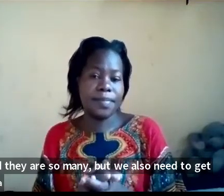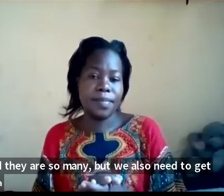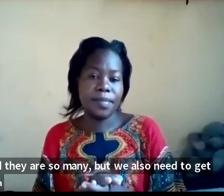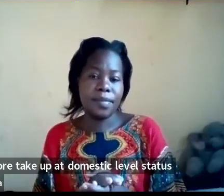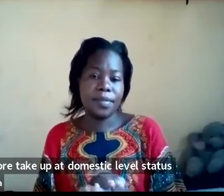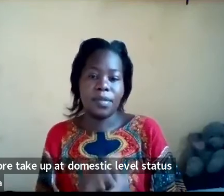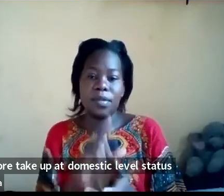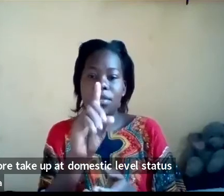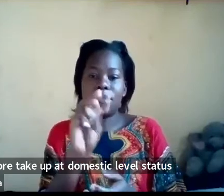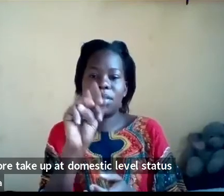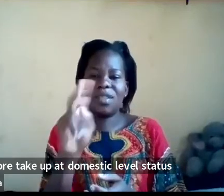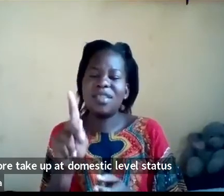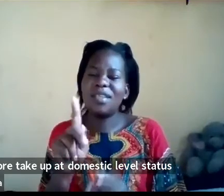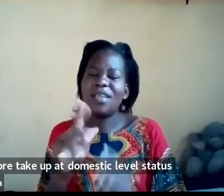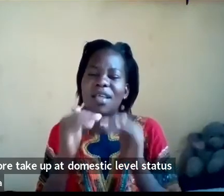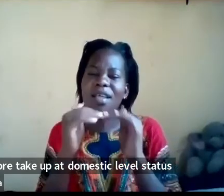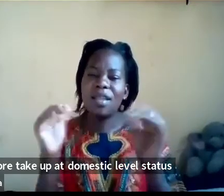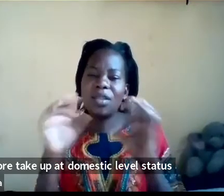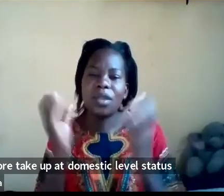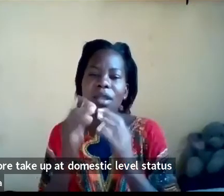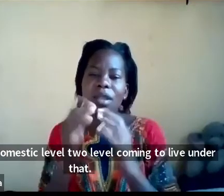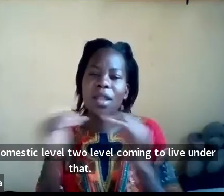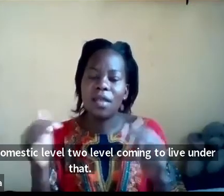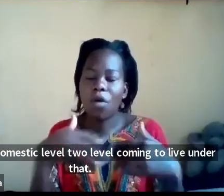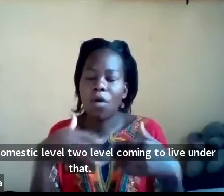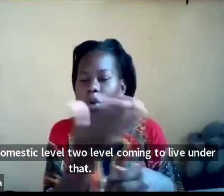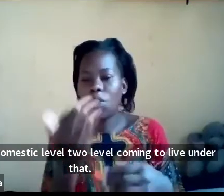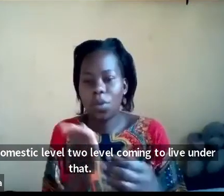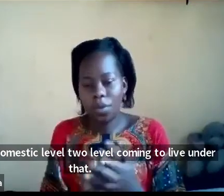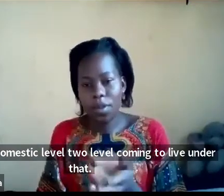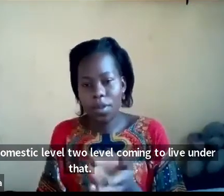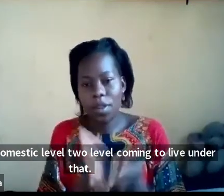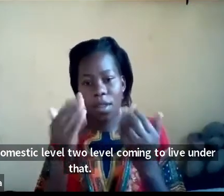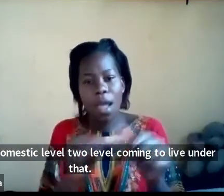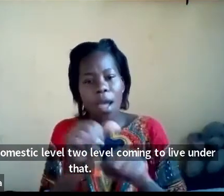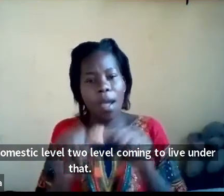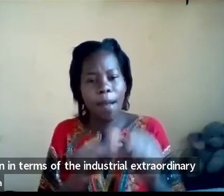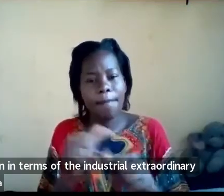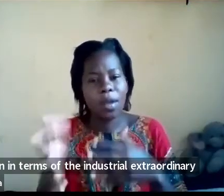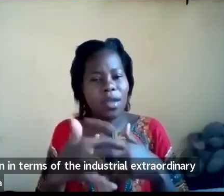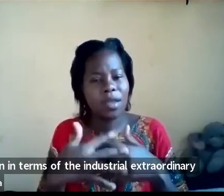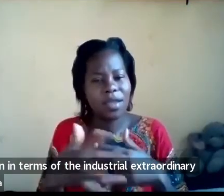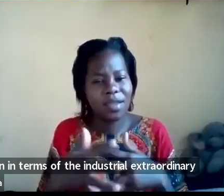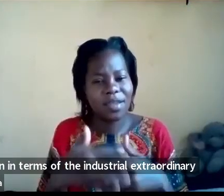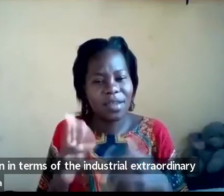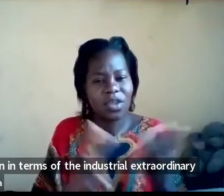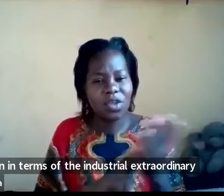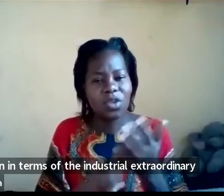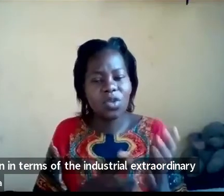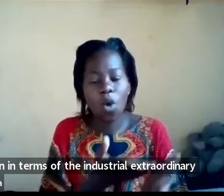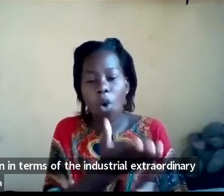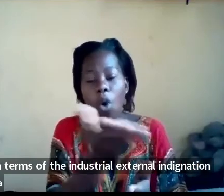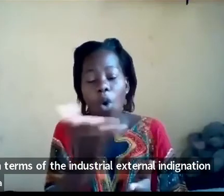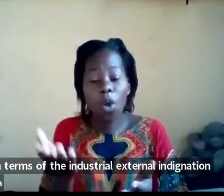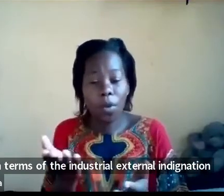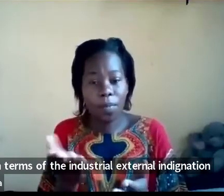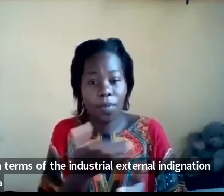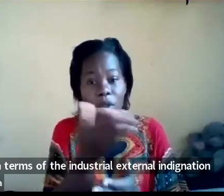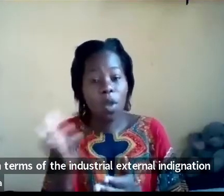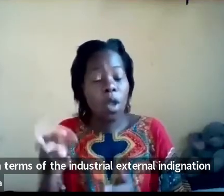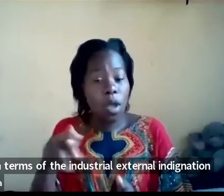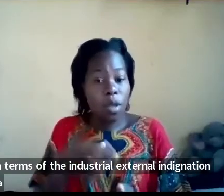societal level, community level, and all that. And in terms of the industrial extraction and utilization of all these minerals and materials that